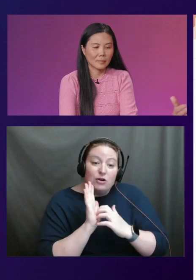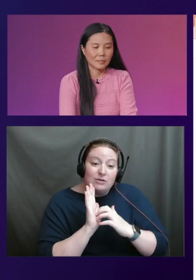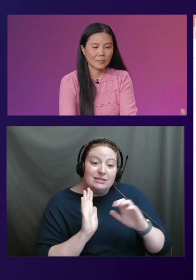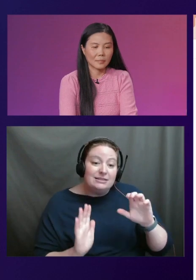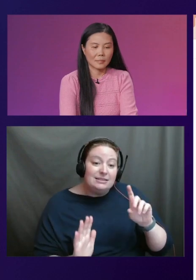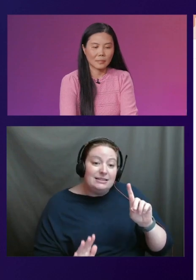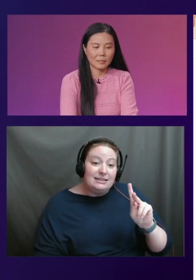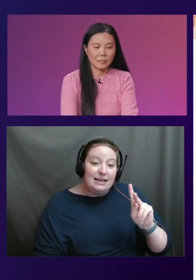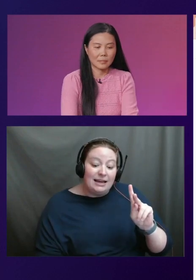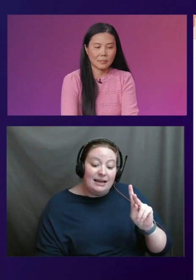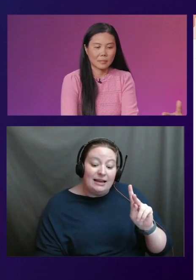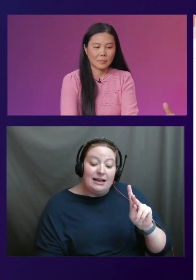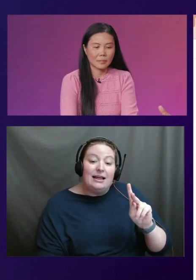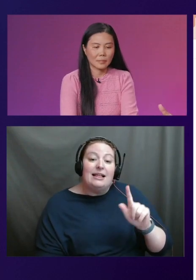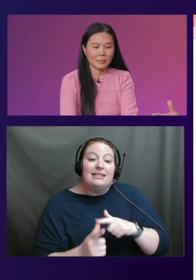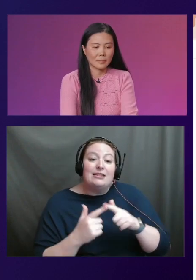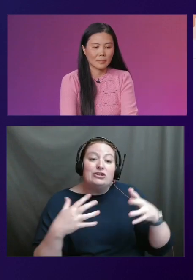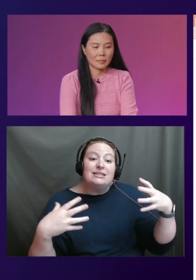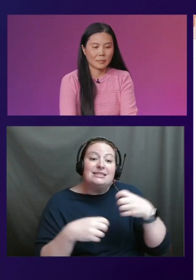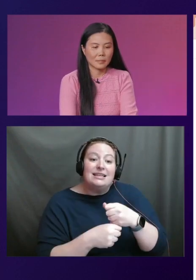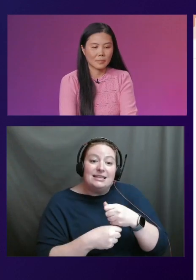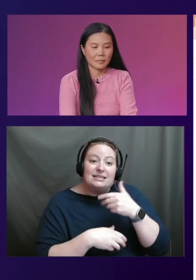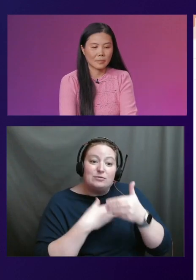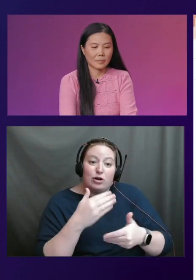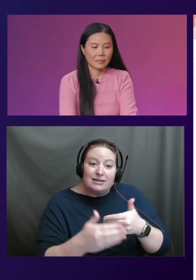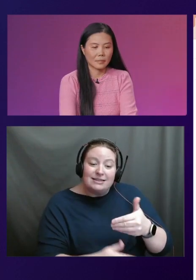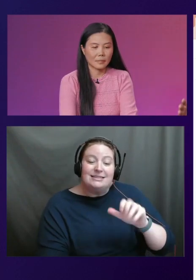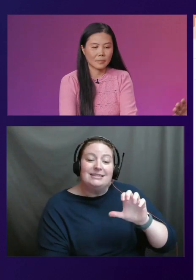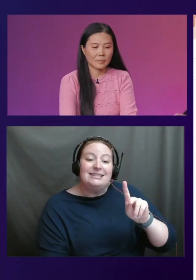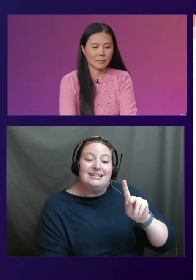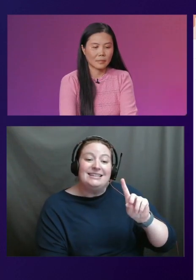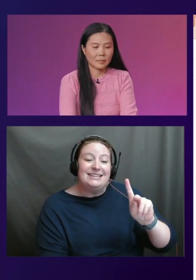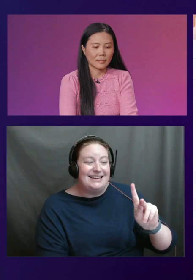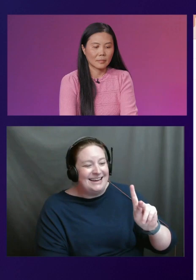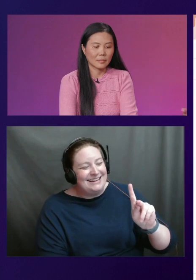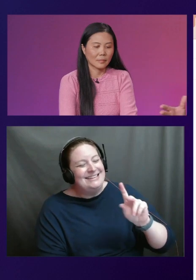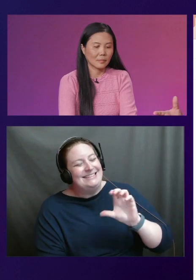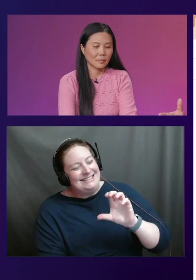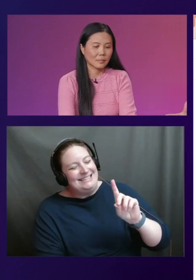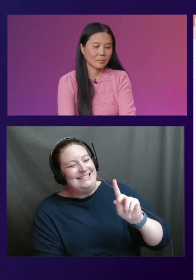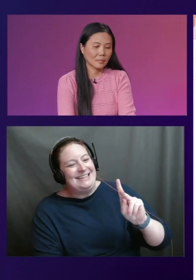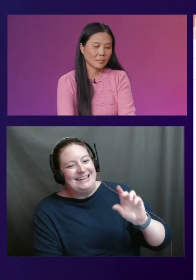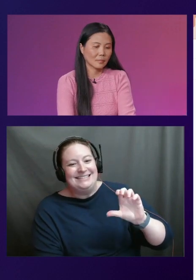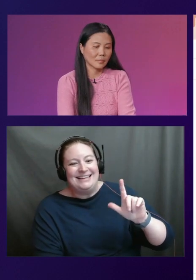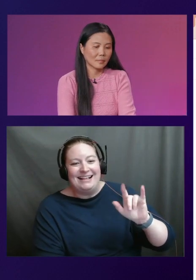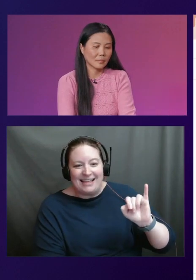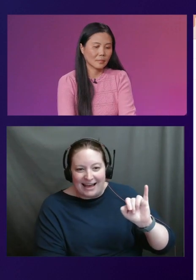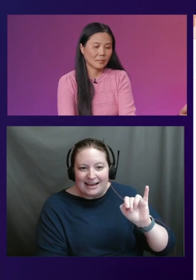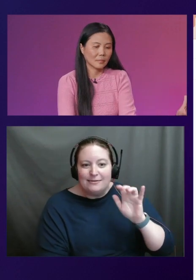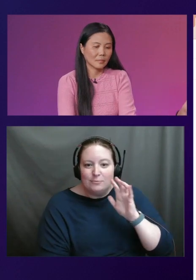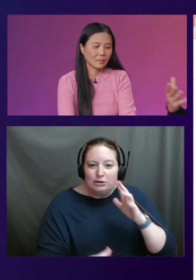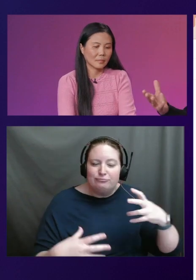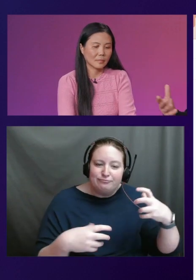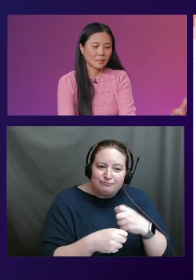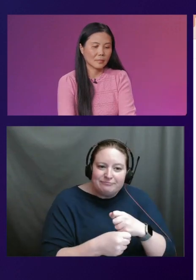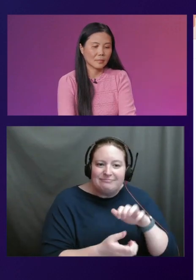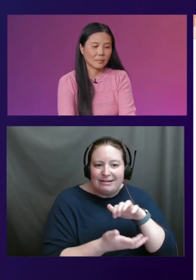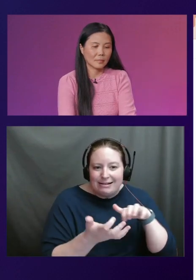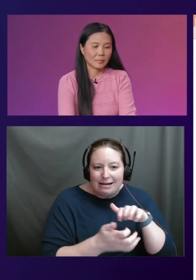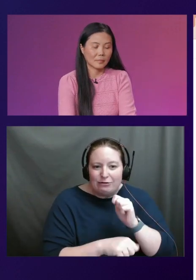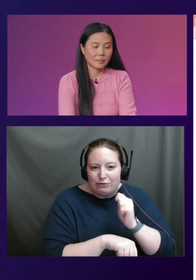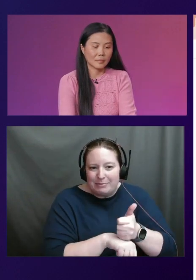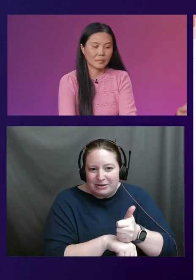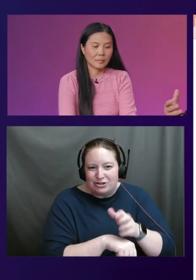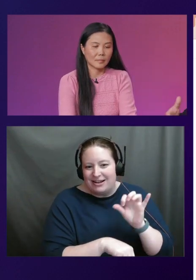there's a synthesis process, and the CDK CLI will take care of that, and it's going to synthesize down to valid CloudFormation. And ultimately, that's what we